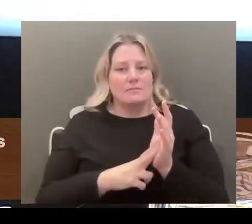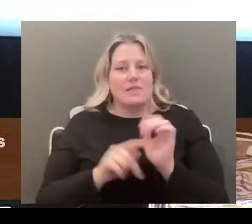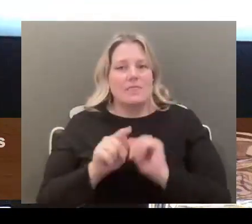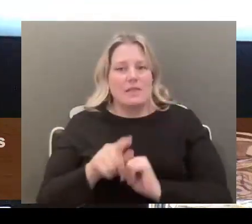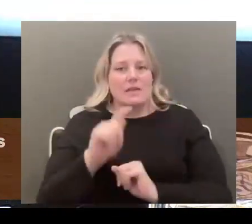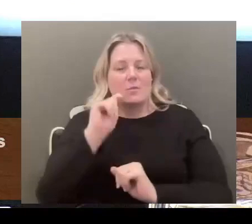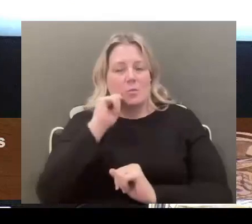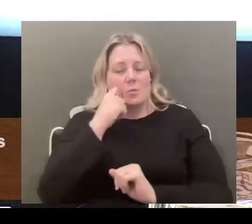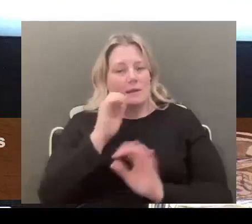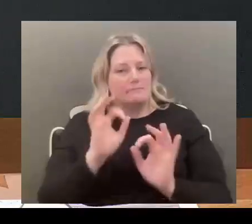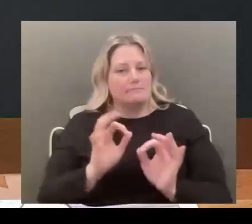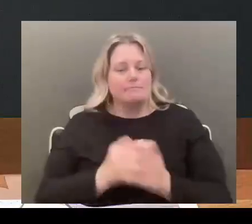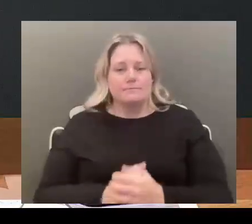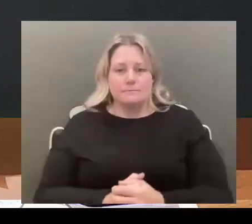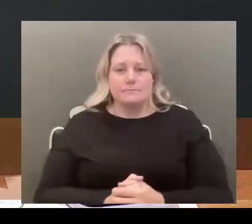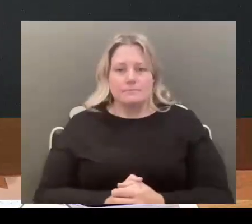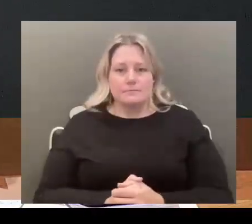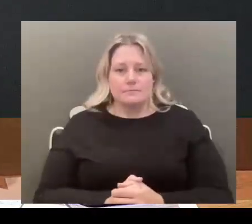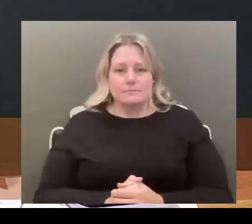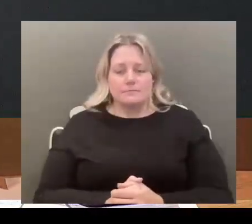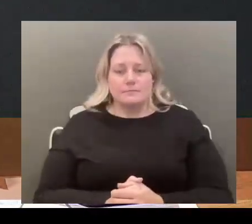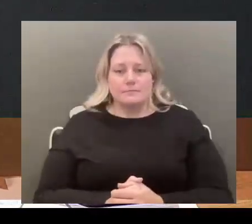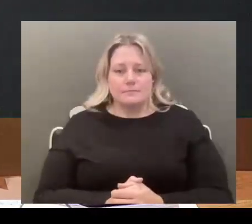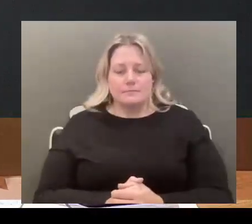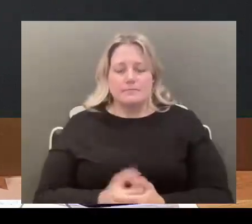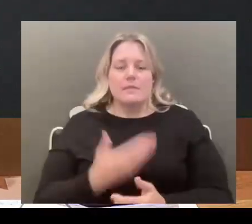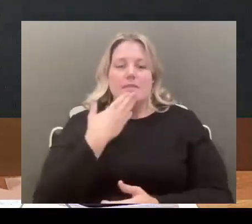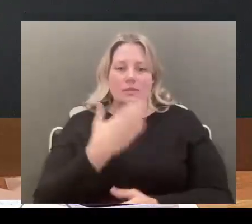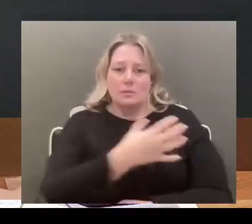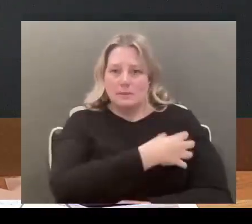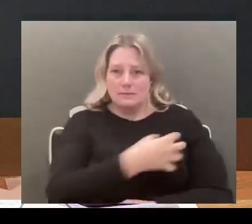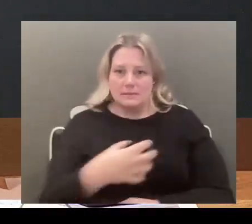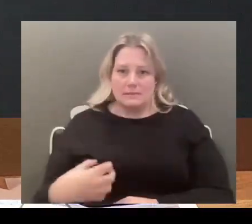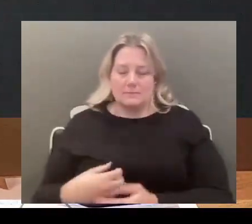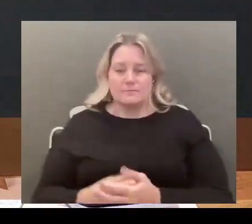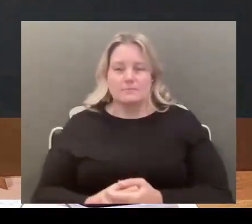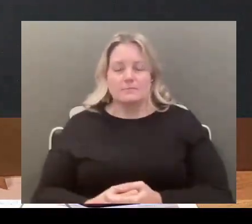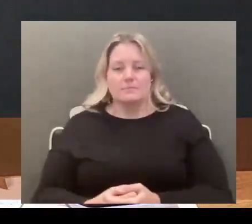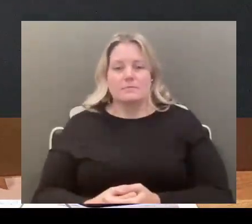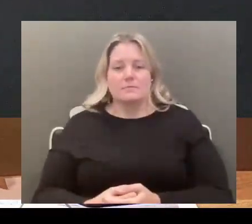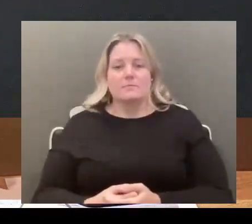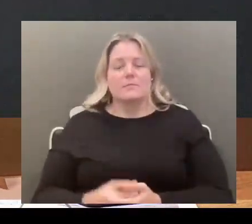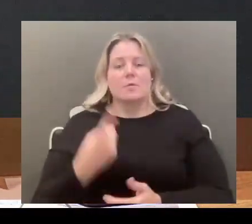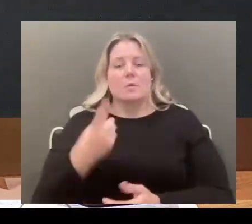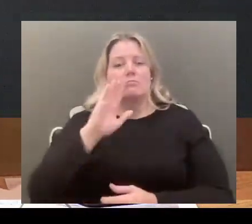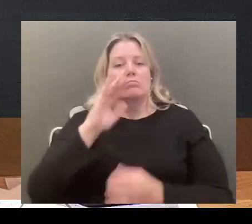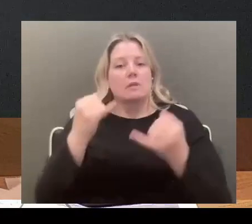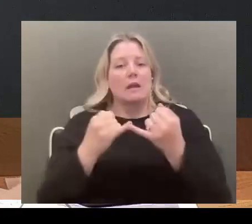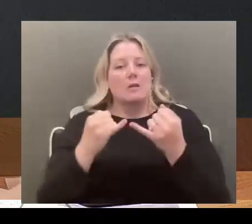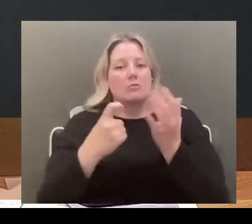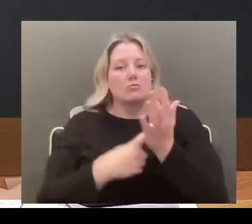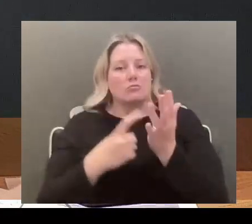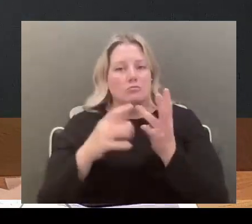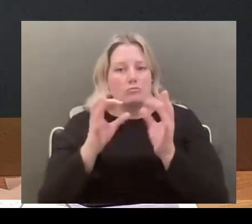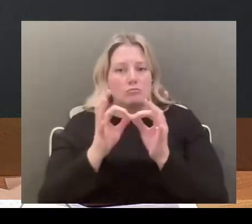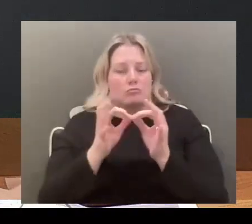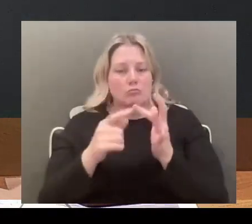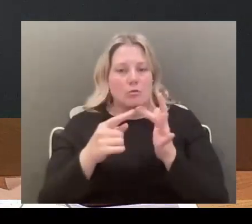Yeah, I mean, we've heard some, thanks, Minister, we've heard from some evidence from Uncle Robbie Thorpe, you know, who described, you